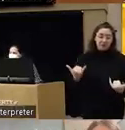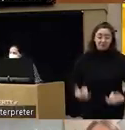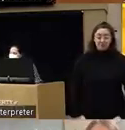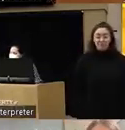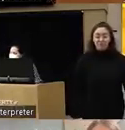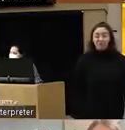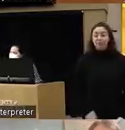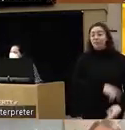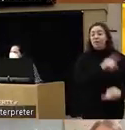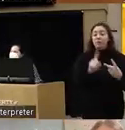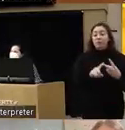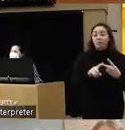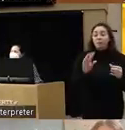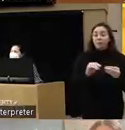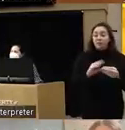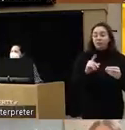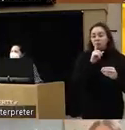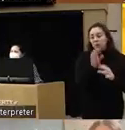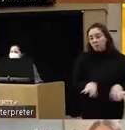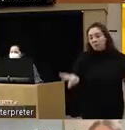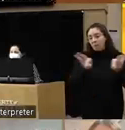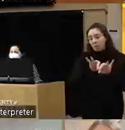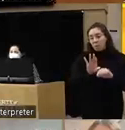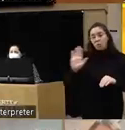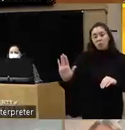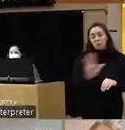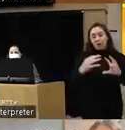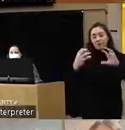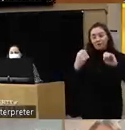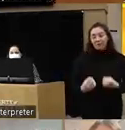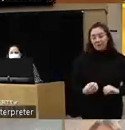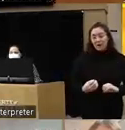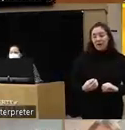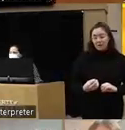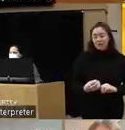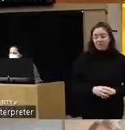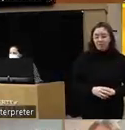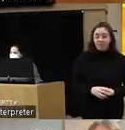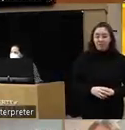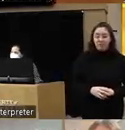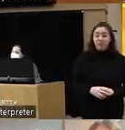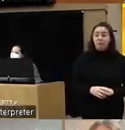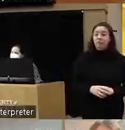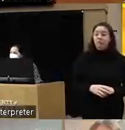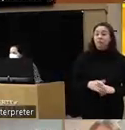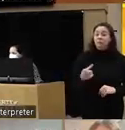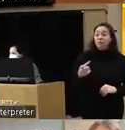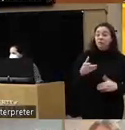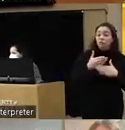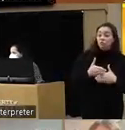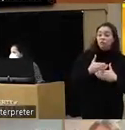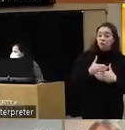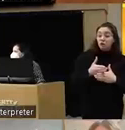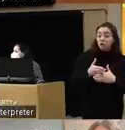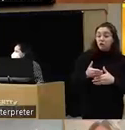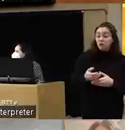The second thing that I want to mention is the importance of getting your feedback on these presentations, both in terms of being able to share them with the